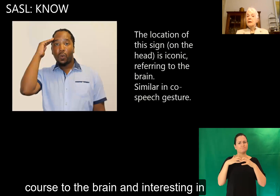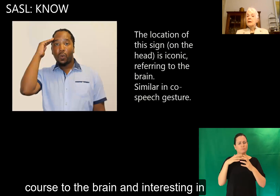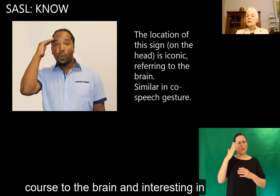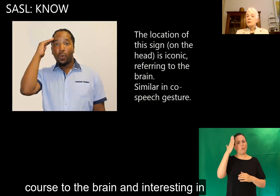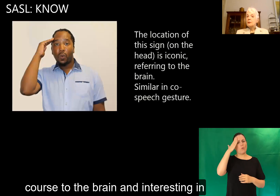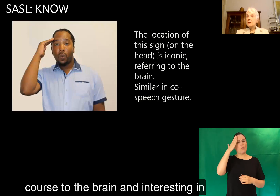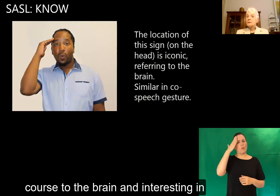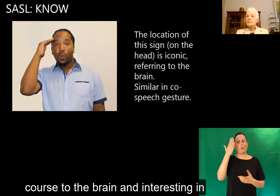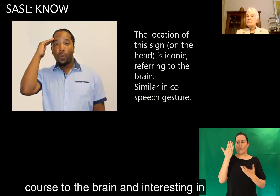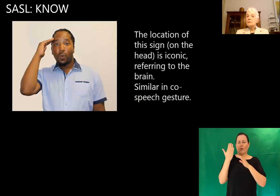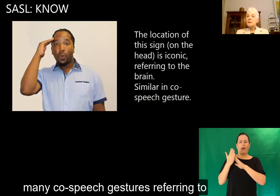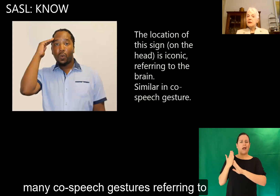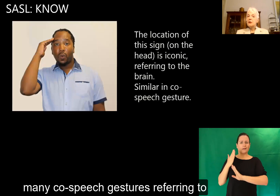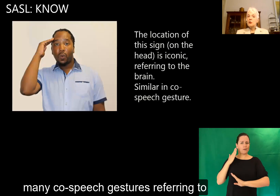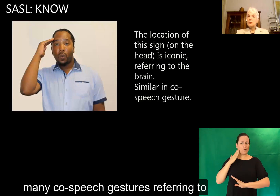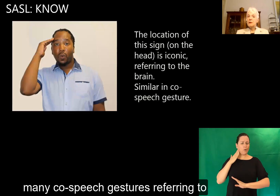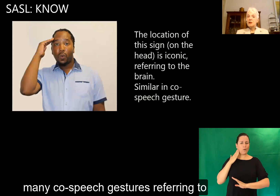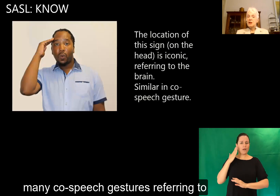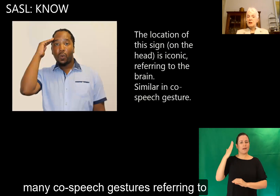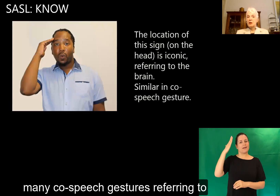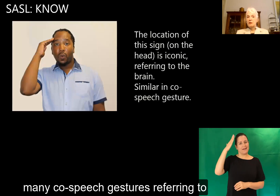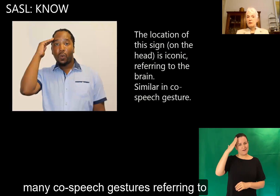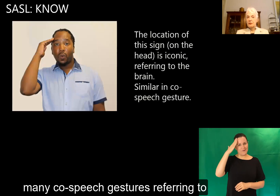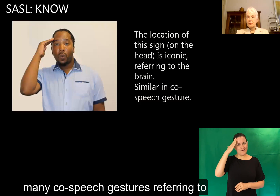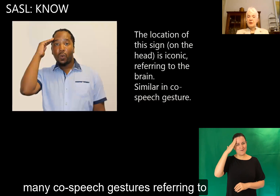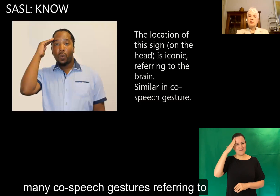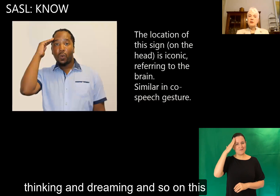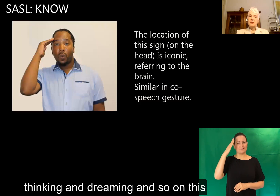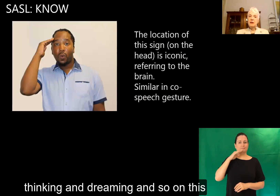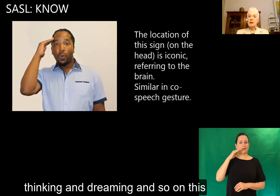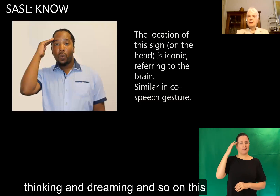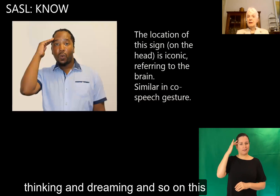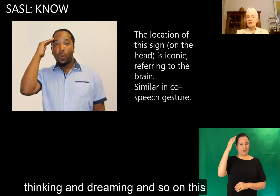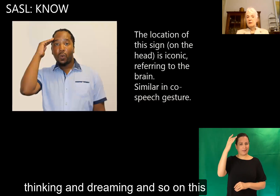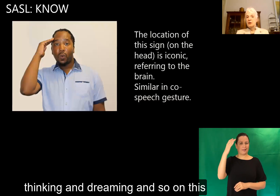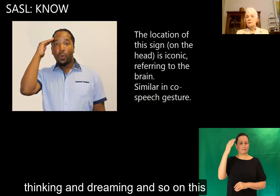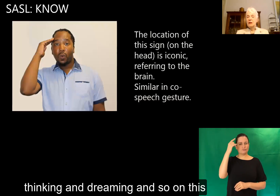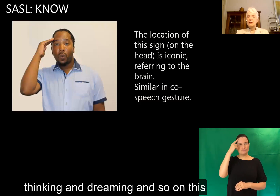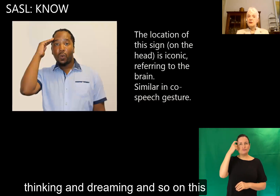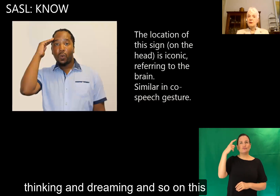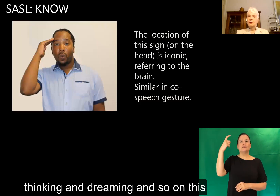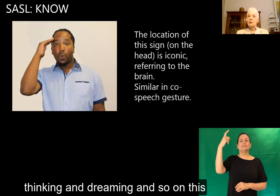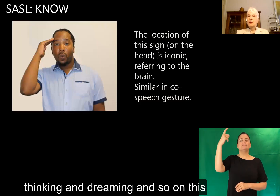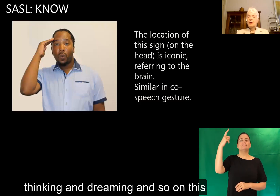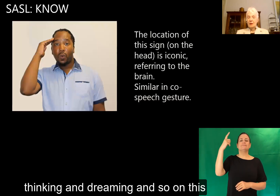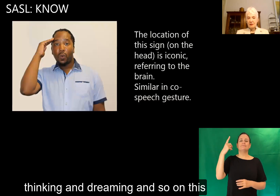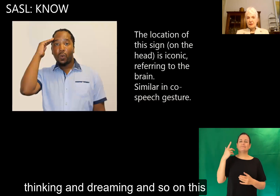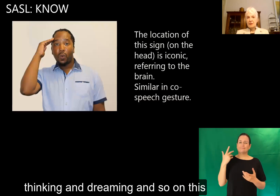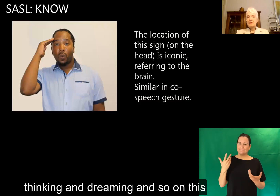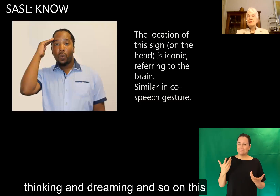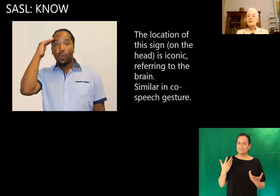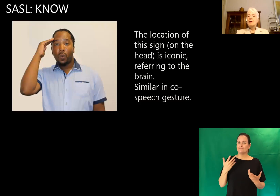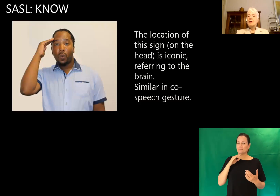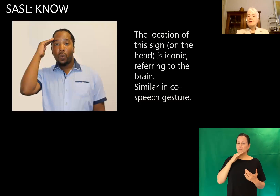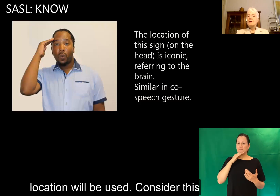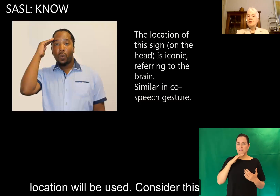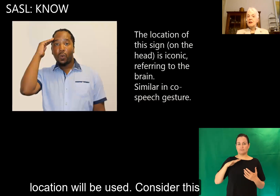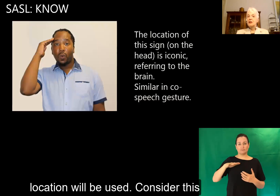interestingly, in many co-speech gestures referring to thinking and dreaming and so on,